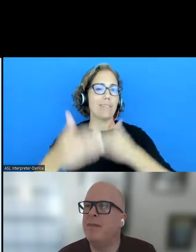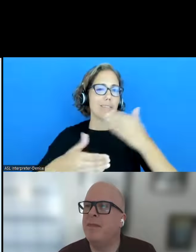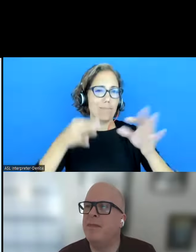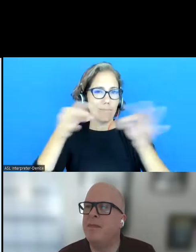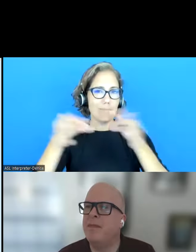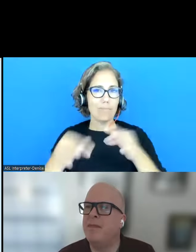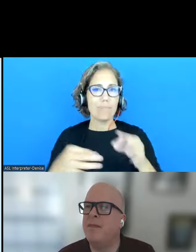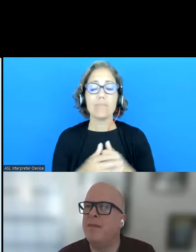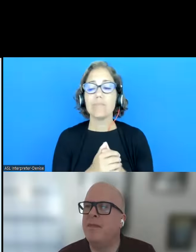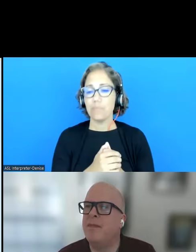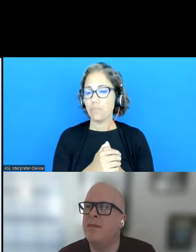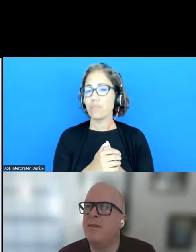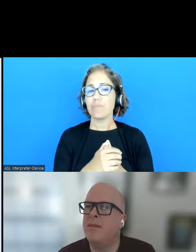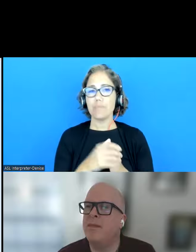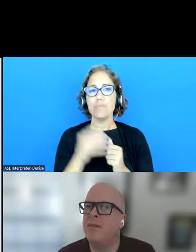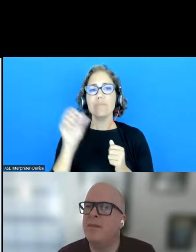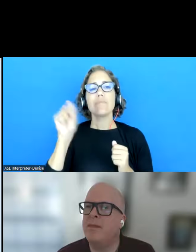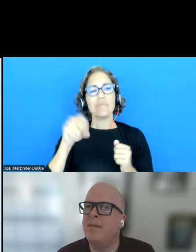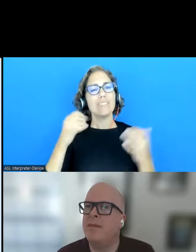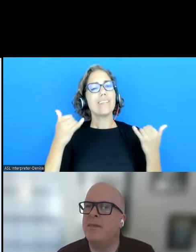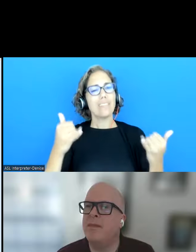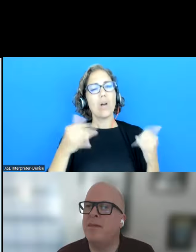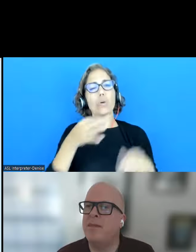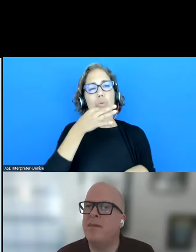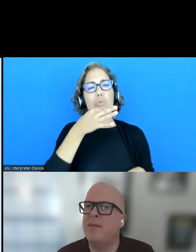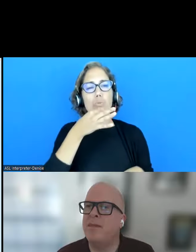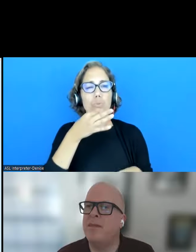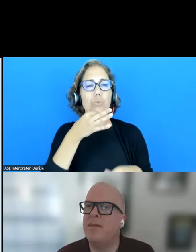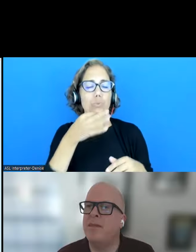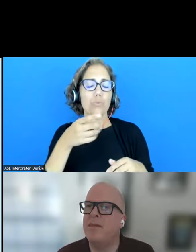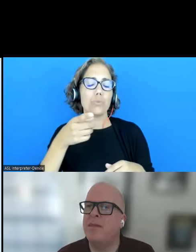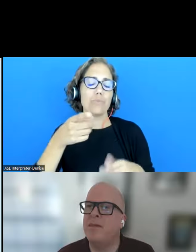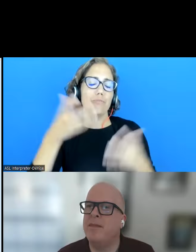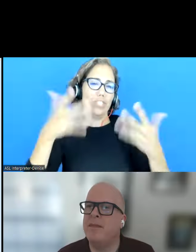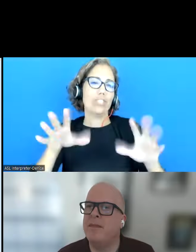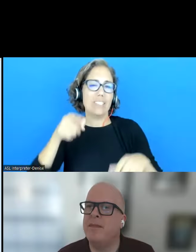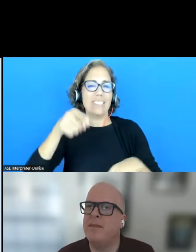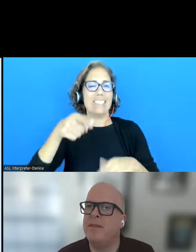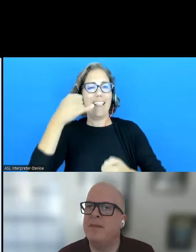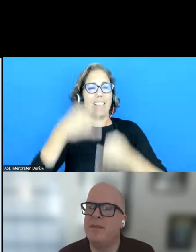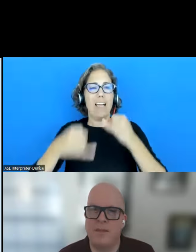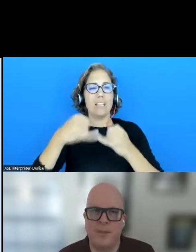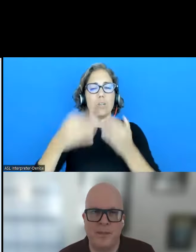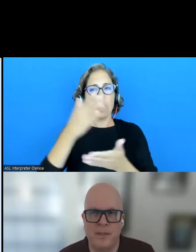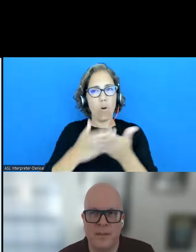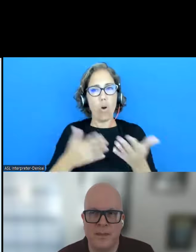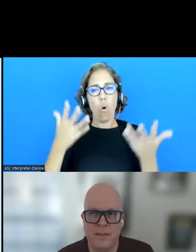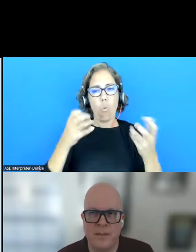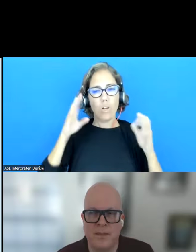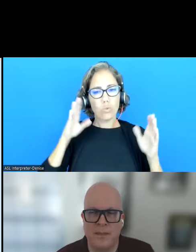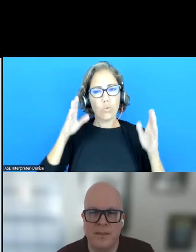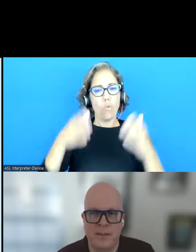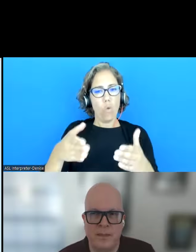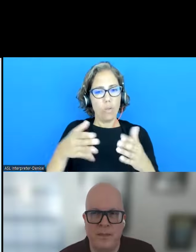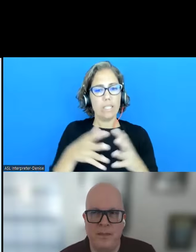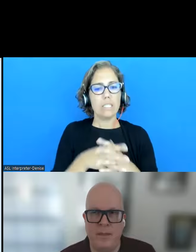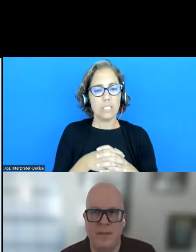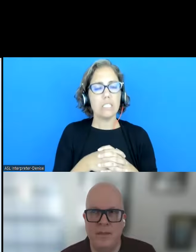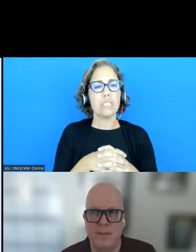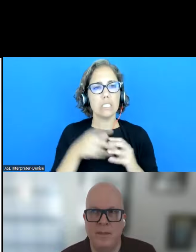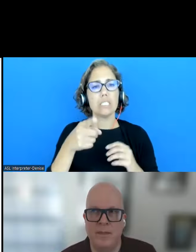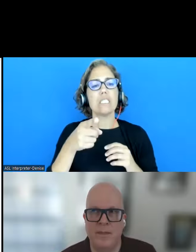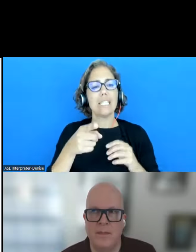are approaching now the last part of this presentation, and we want to focus on action